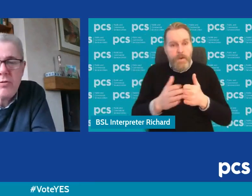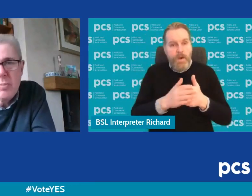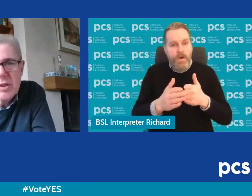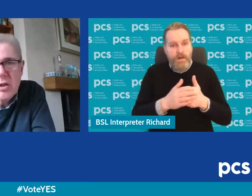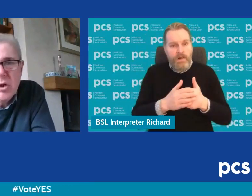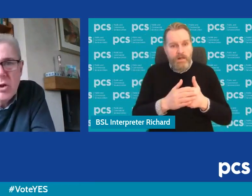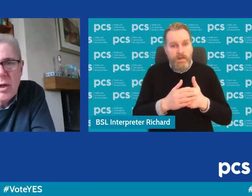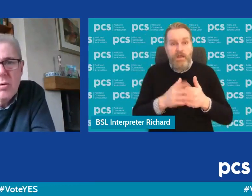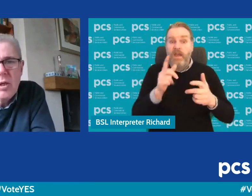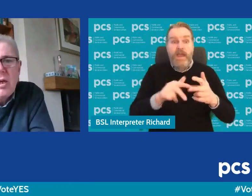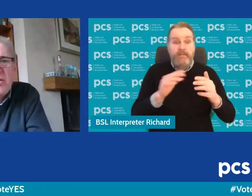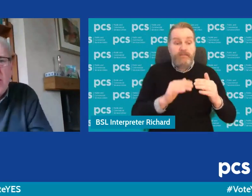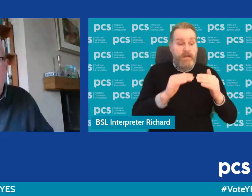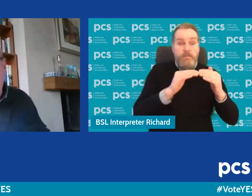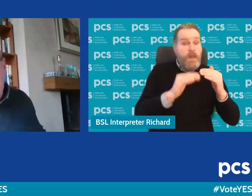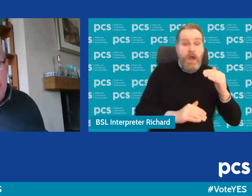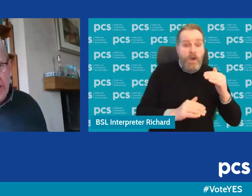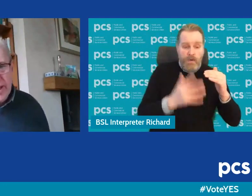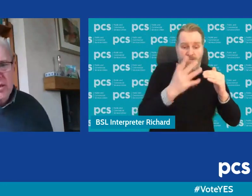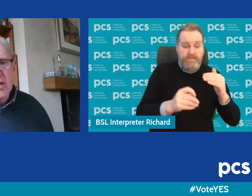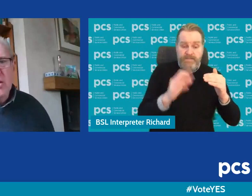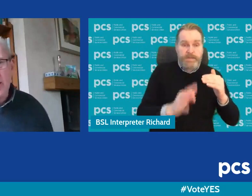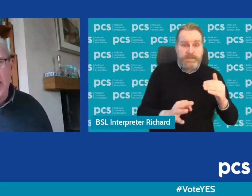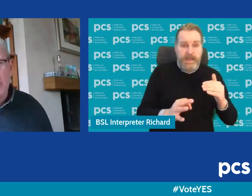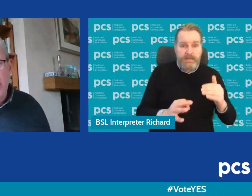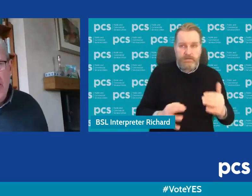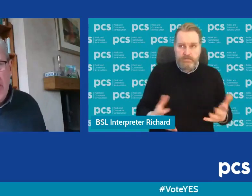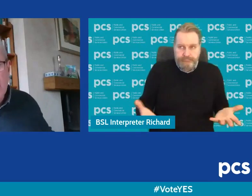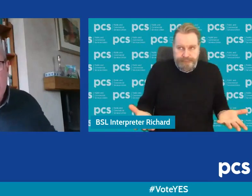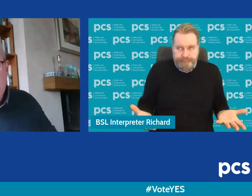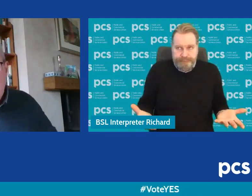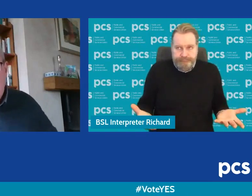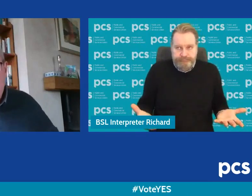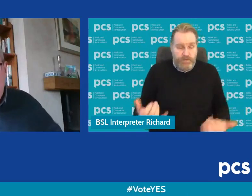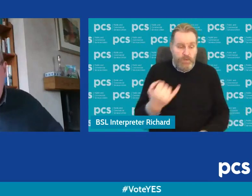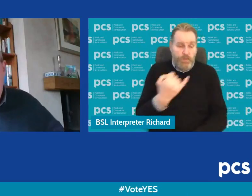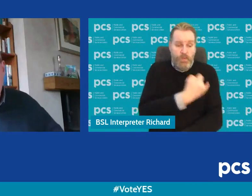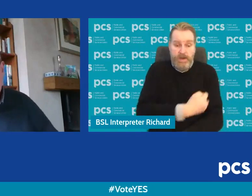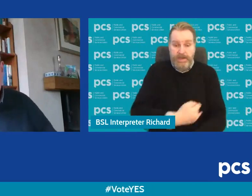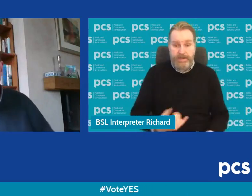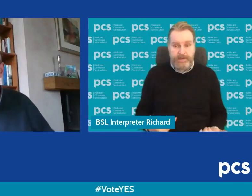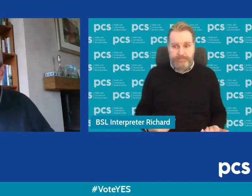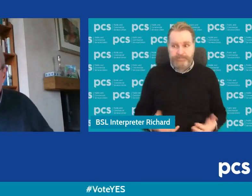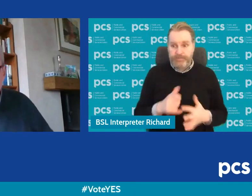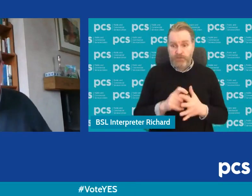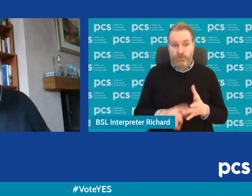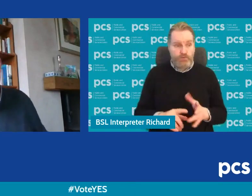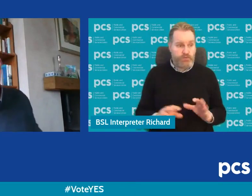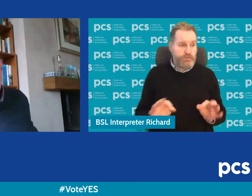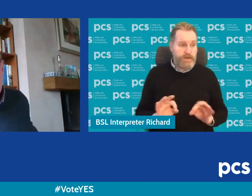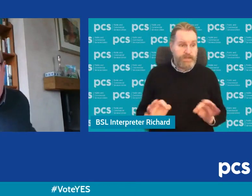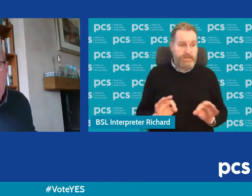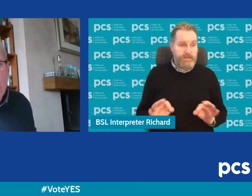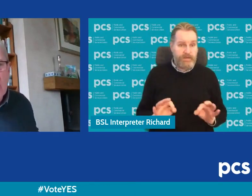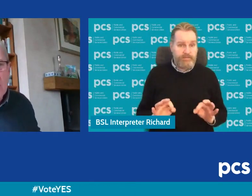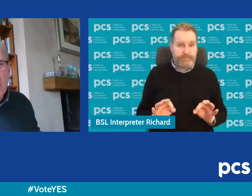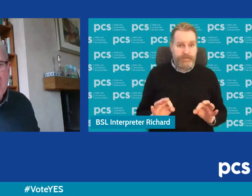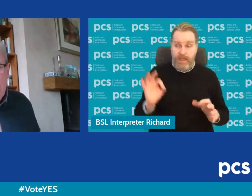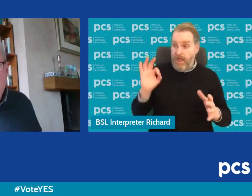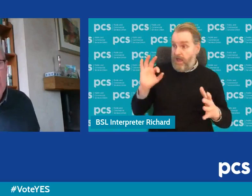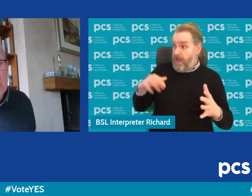over the 50% turnout, then our campaign will come to an end. And if that happens, everything we've done up to